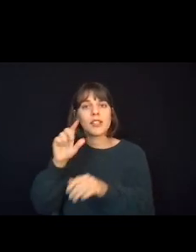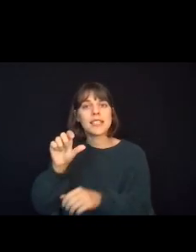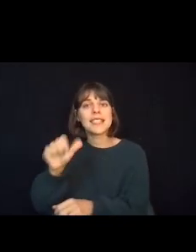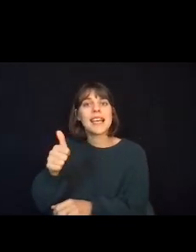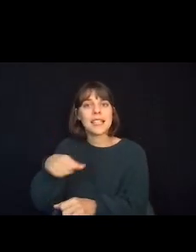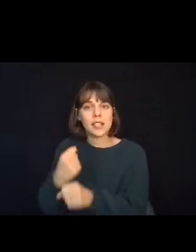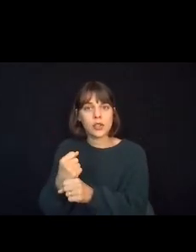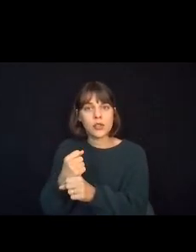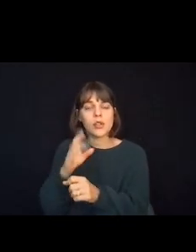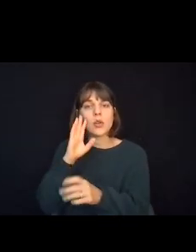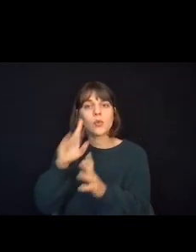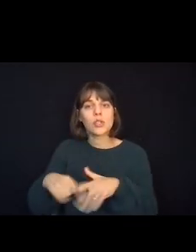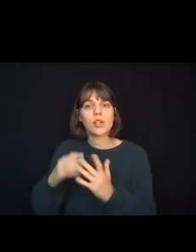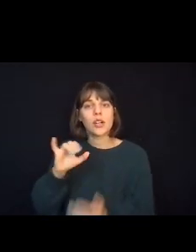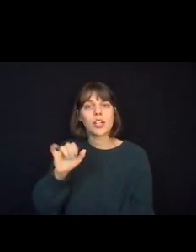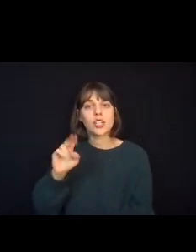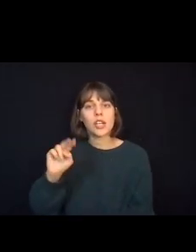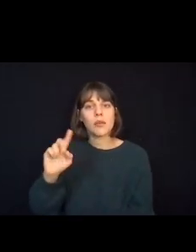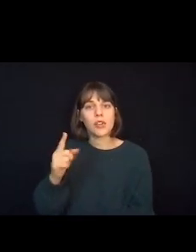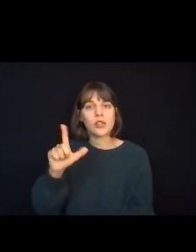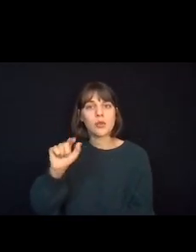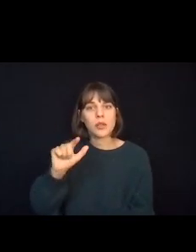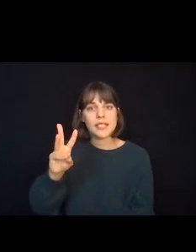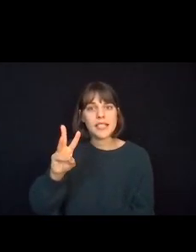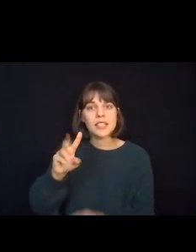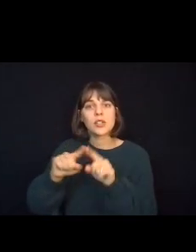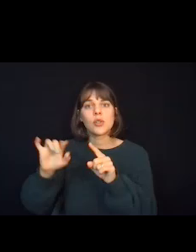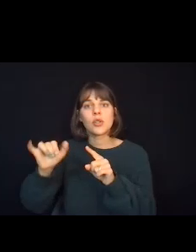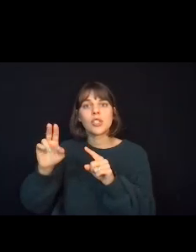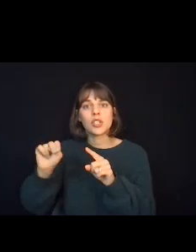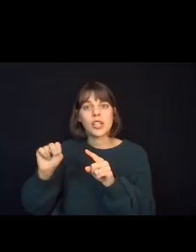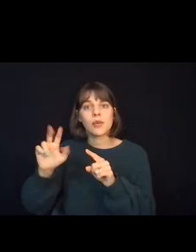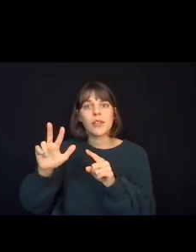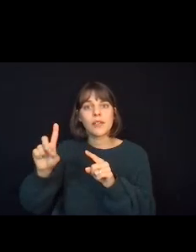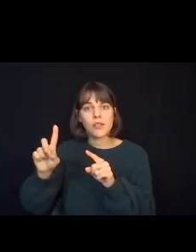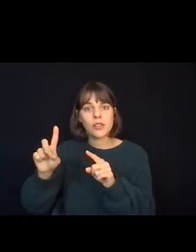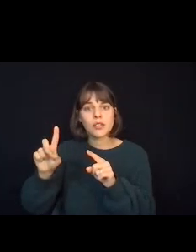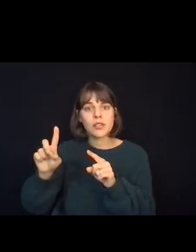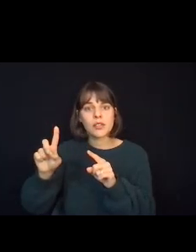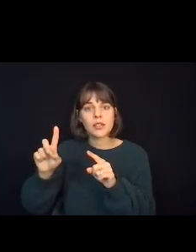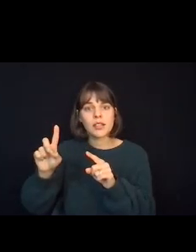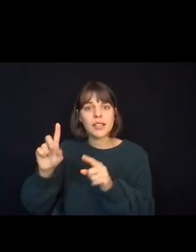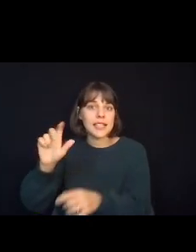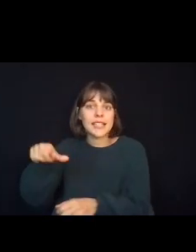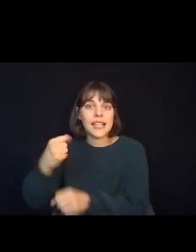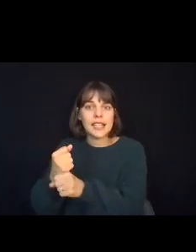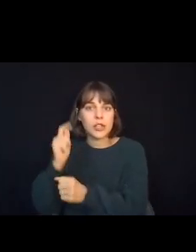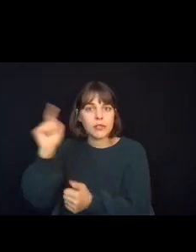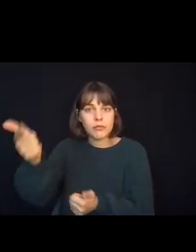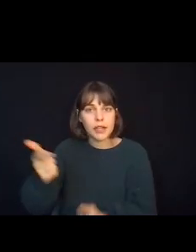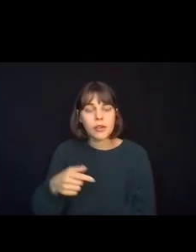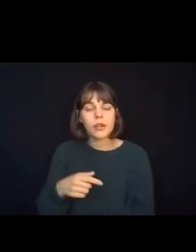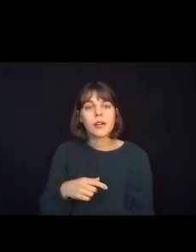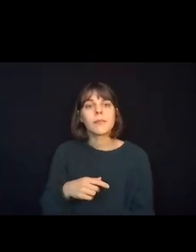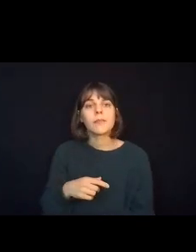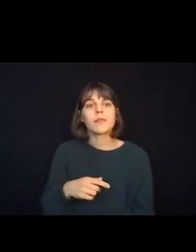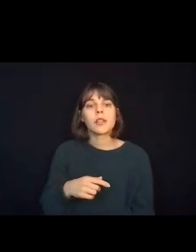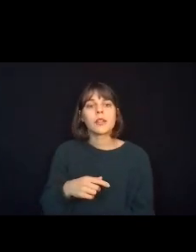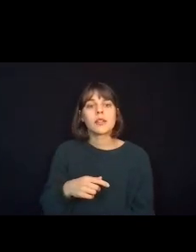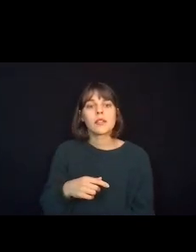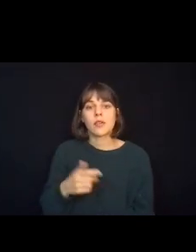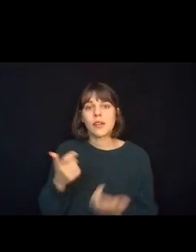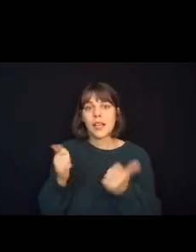begin on February 1st, 2026 and end on January 31st, 10 years from now. So